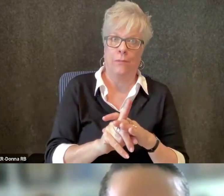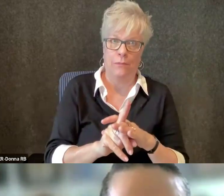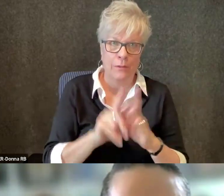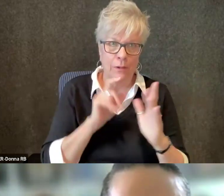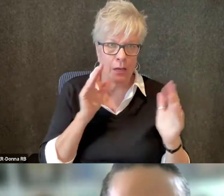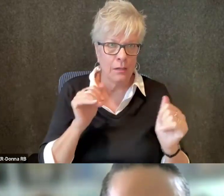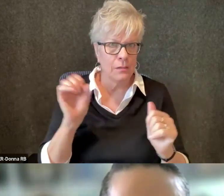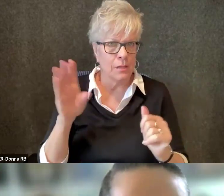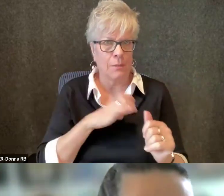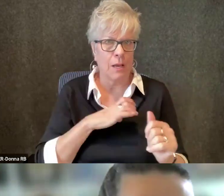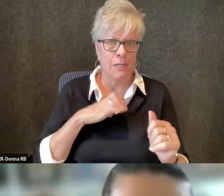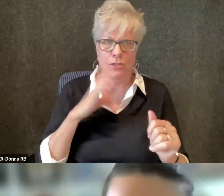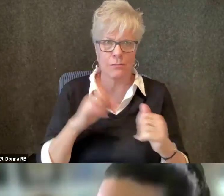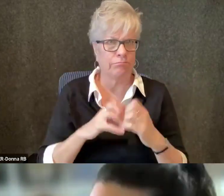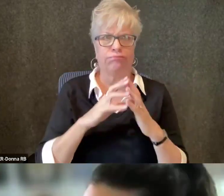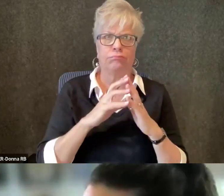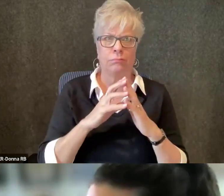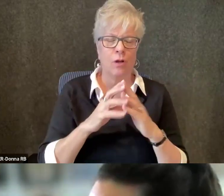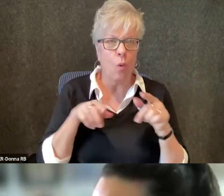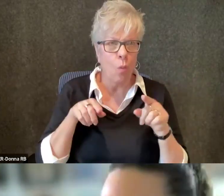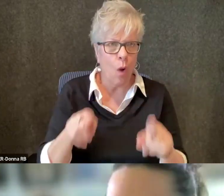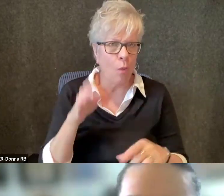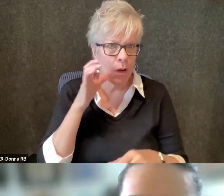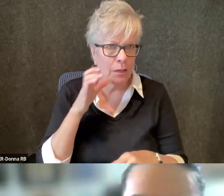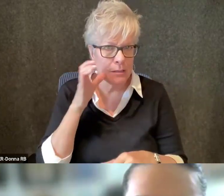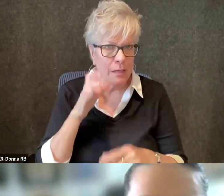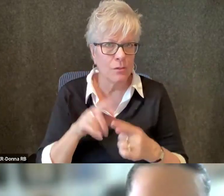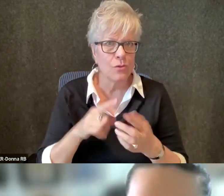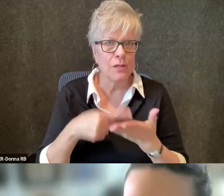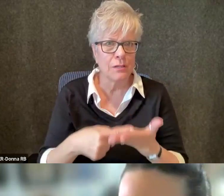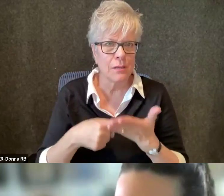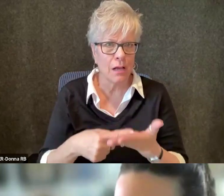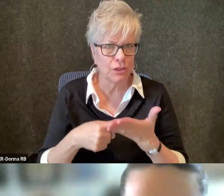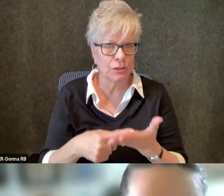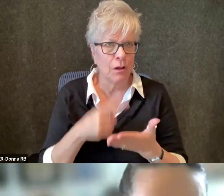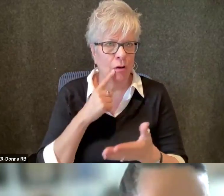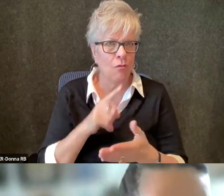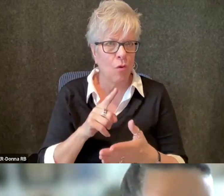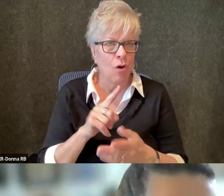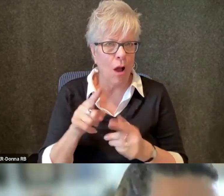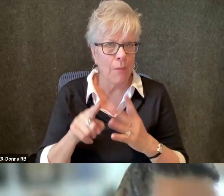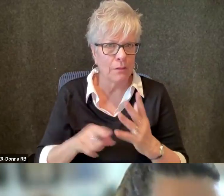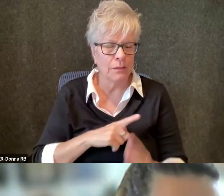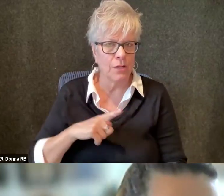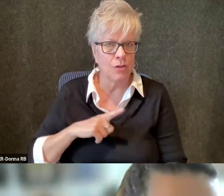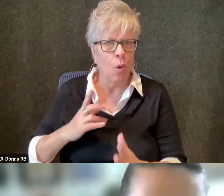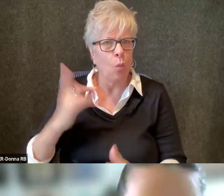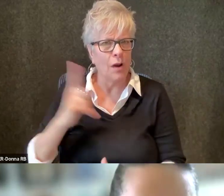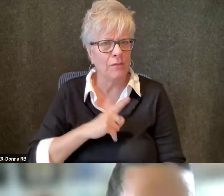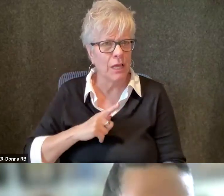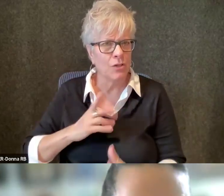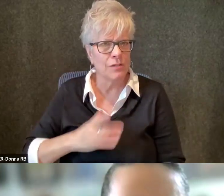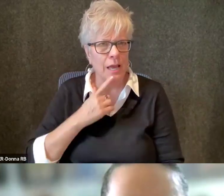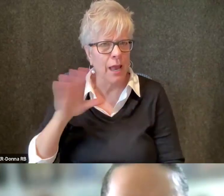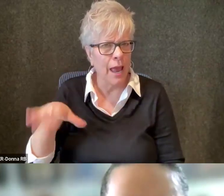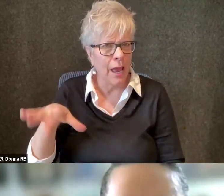came up one day. And while we were listening to the discussion from the legislators, one of the legislators said, "Hey,